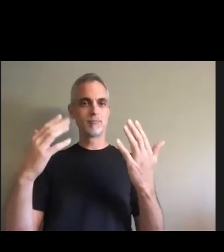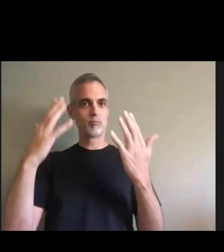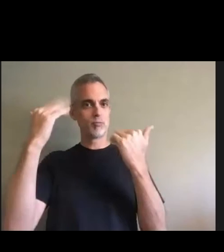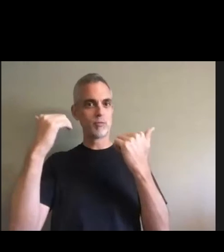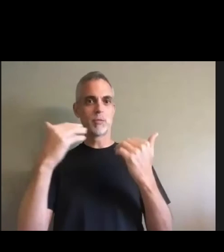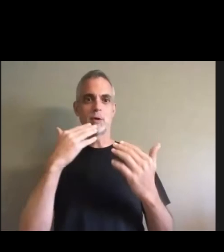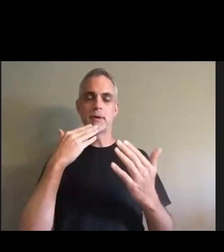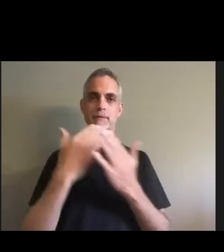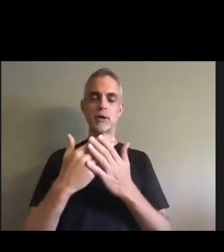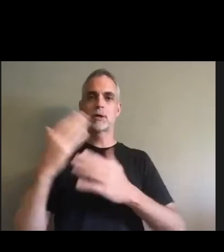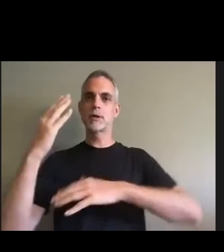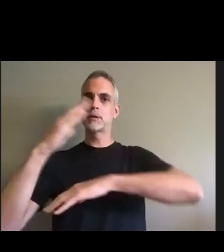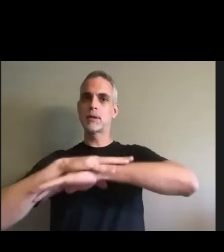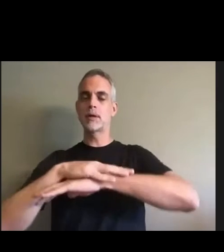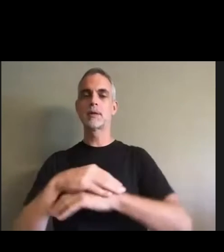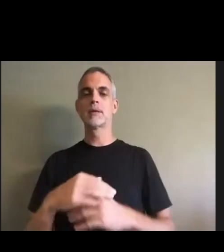Hello, everybody.